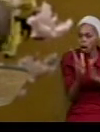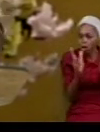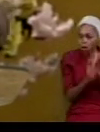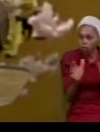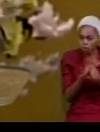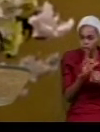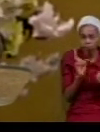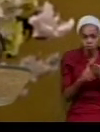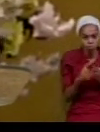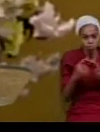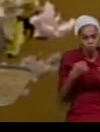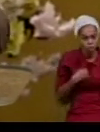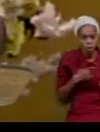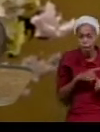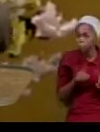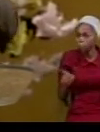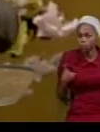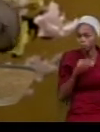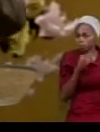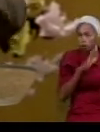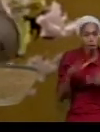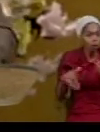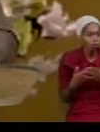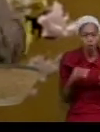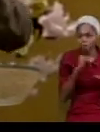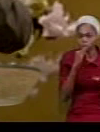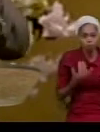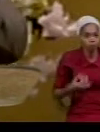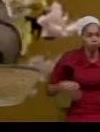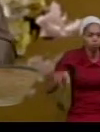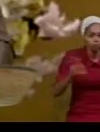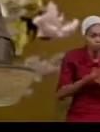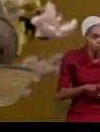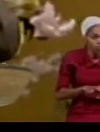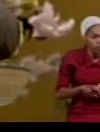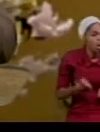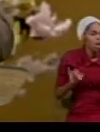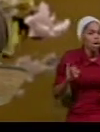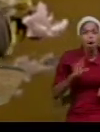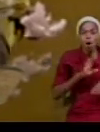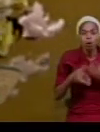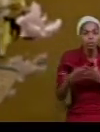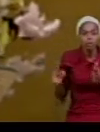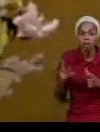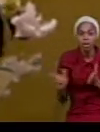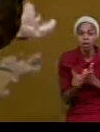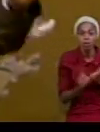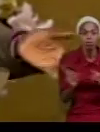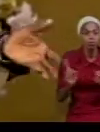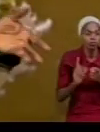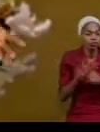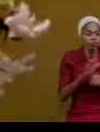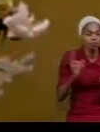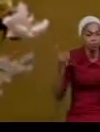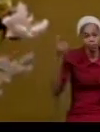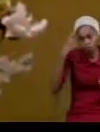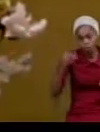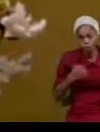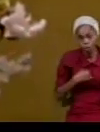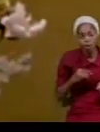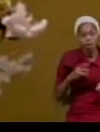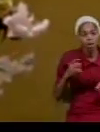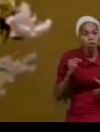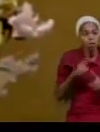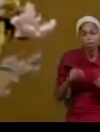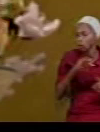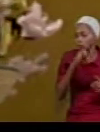are lawful for me, but I will not be brought under the power of any. Meat for the belly and the